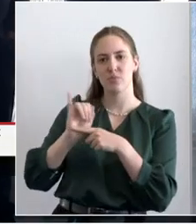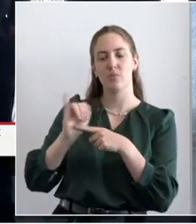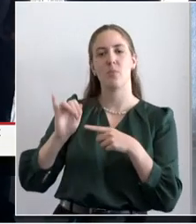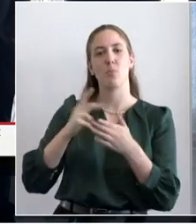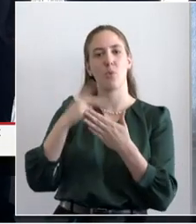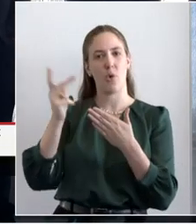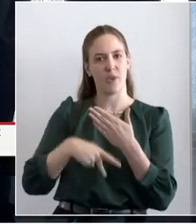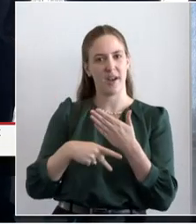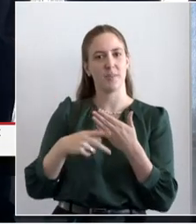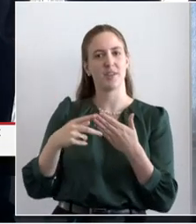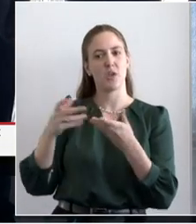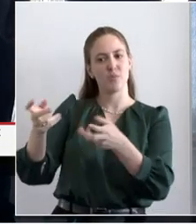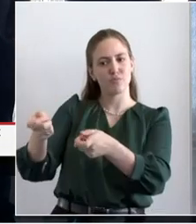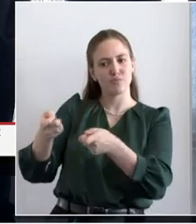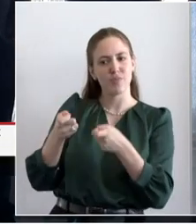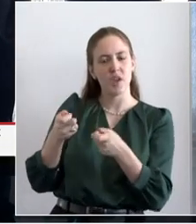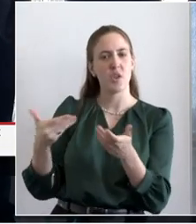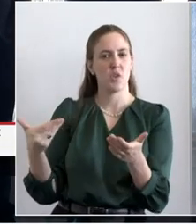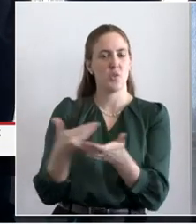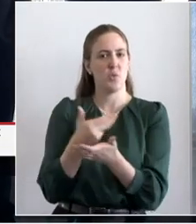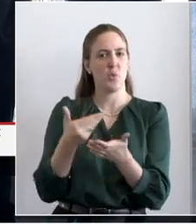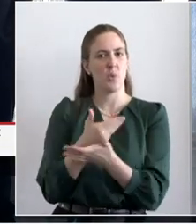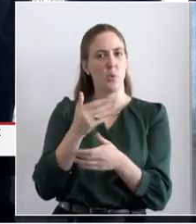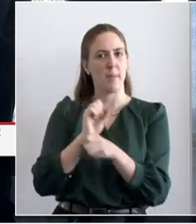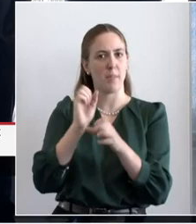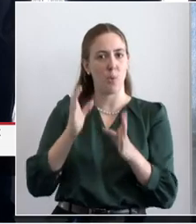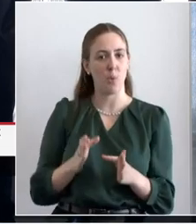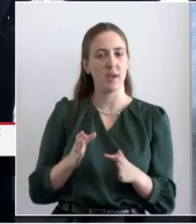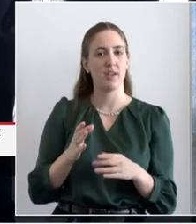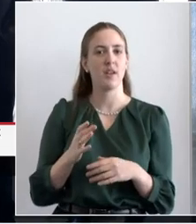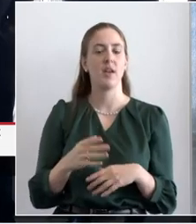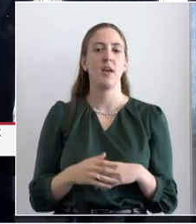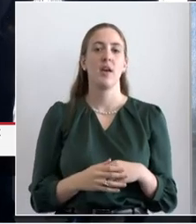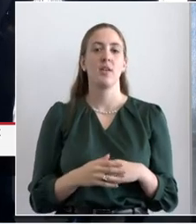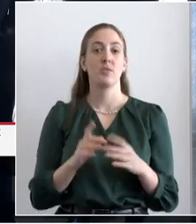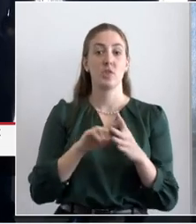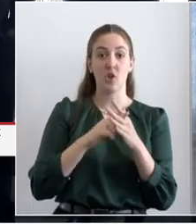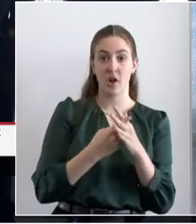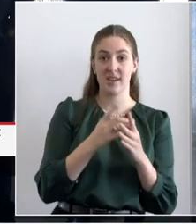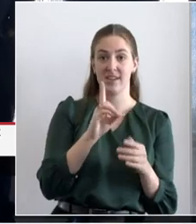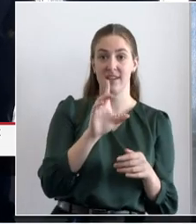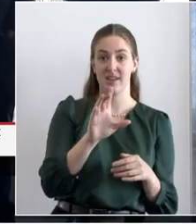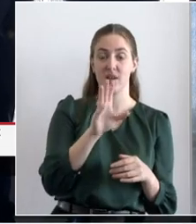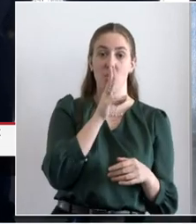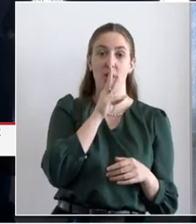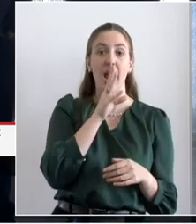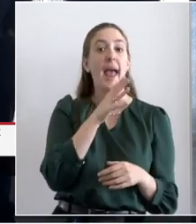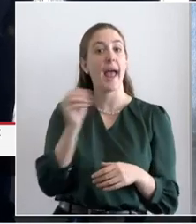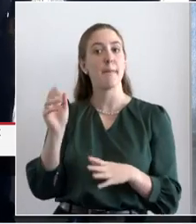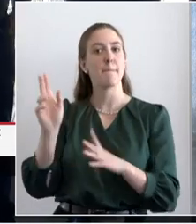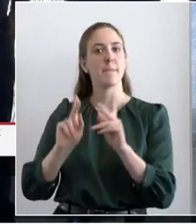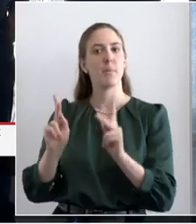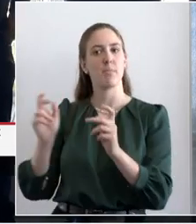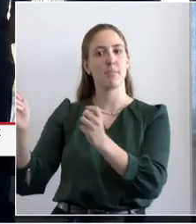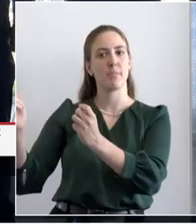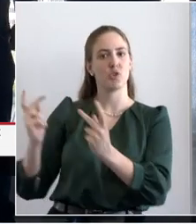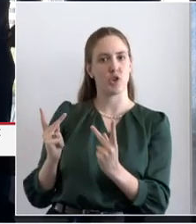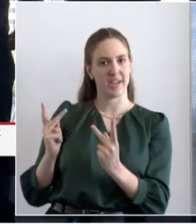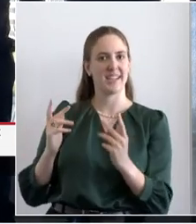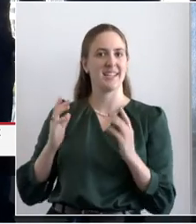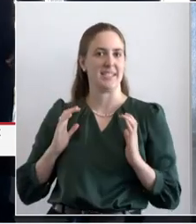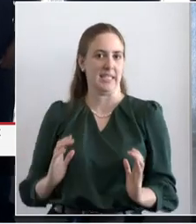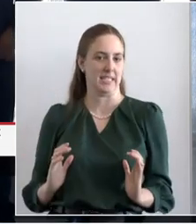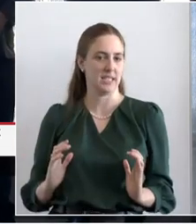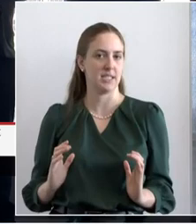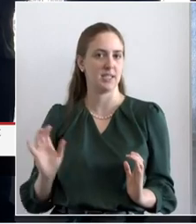only employees in up-and-coming positions, but to start out at DC Water, and also returning citizens here in the district.